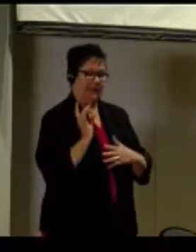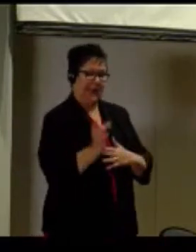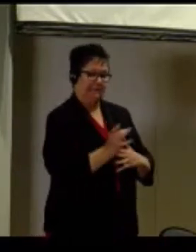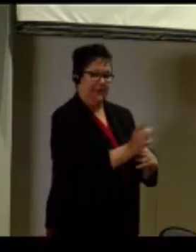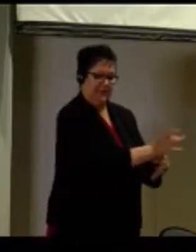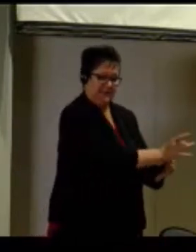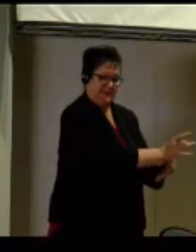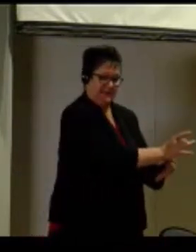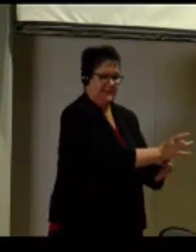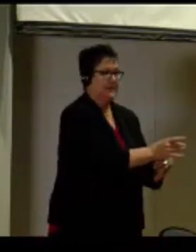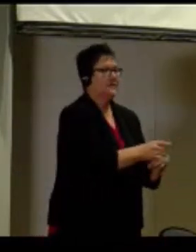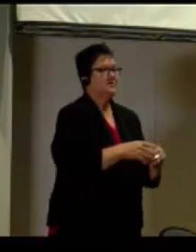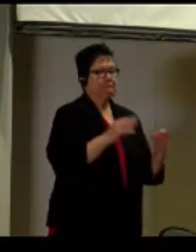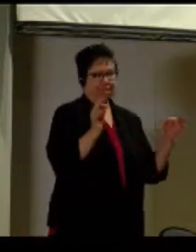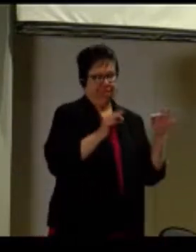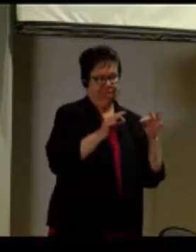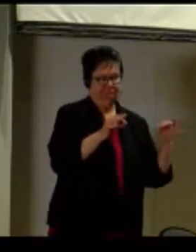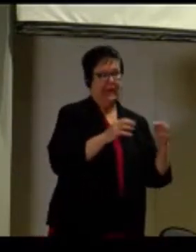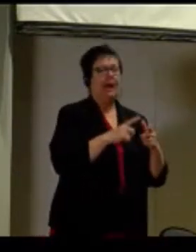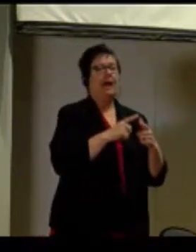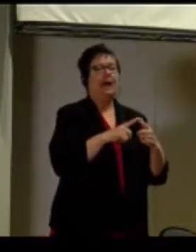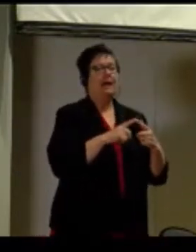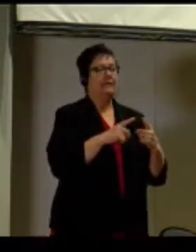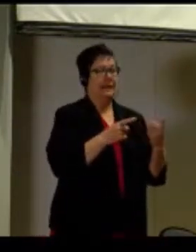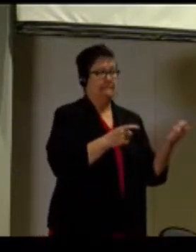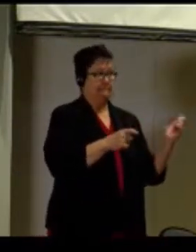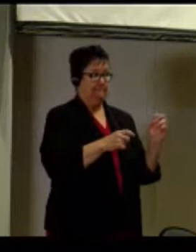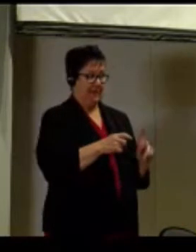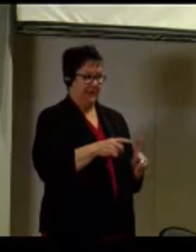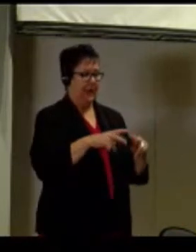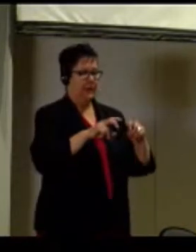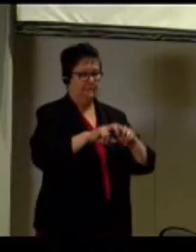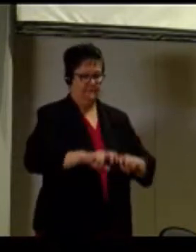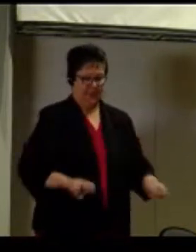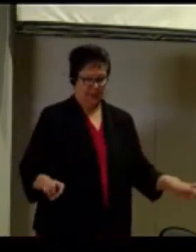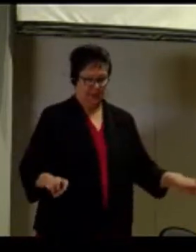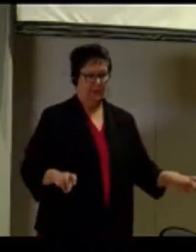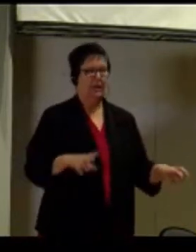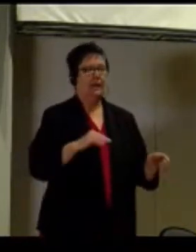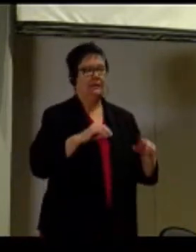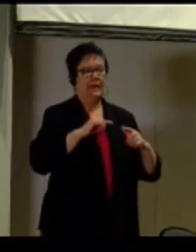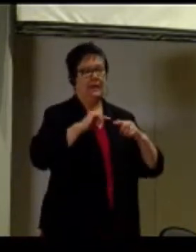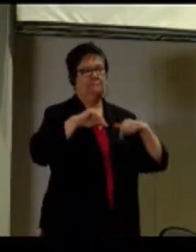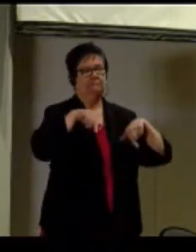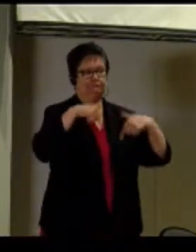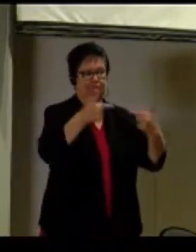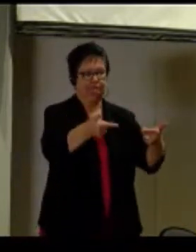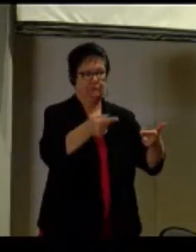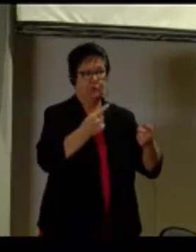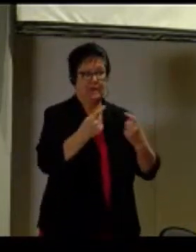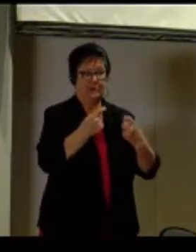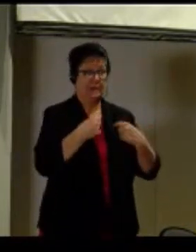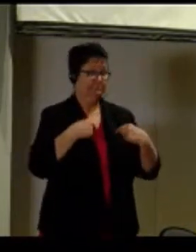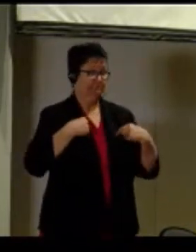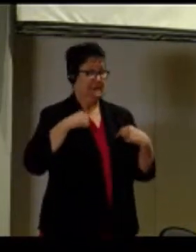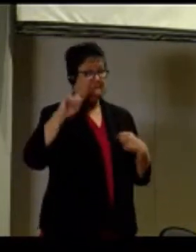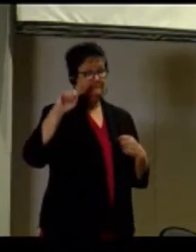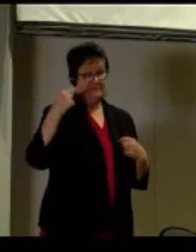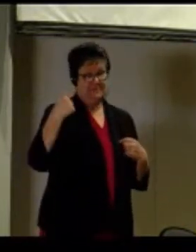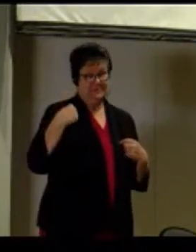up and we'll have a panel discussion, and then we'll take questions from the audience. So I will be the first up.